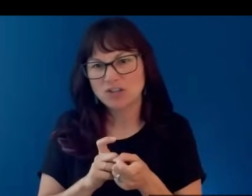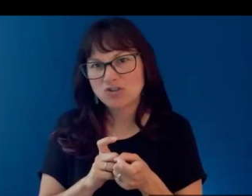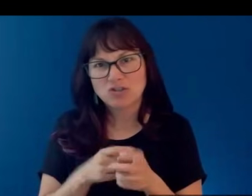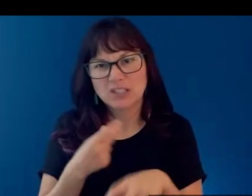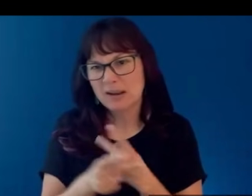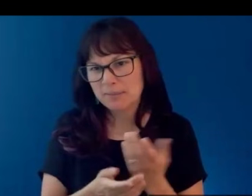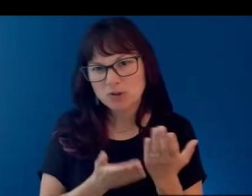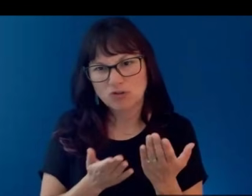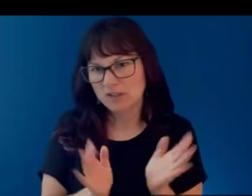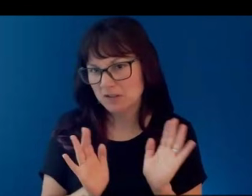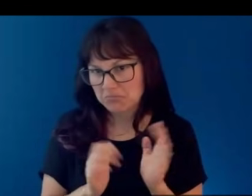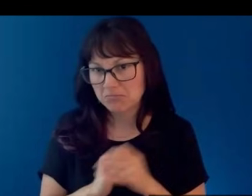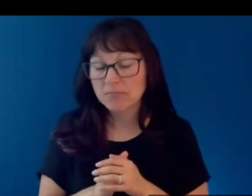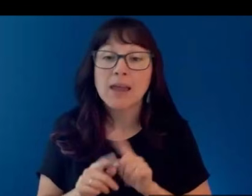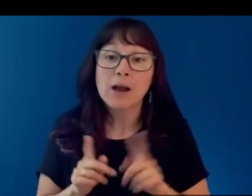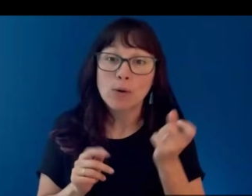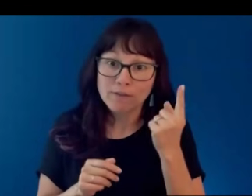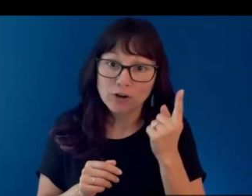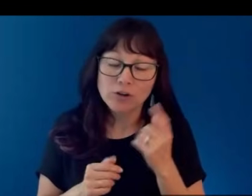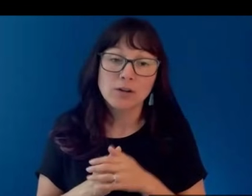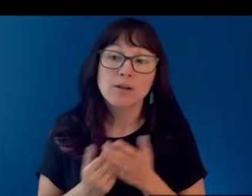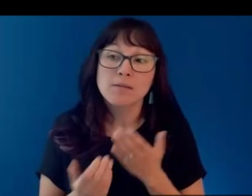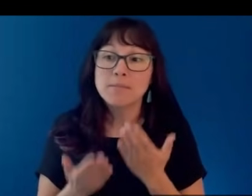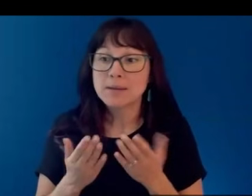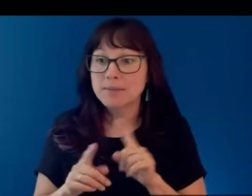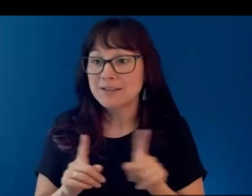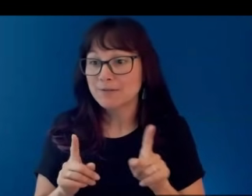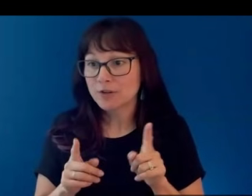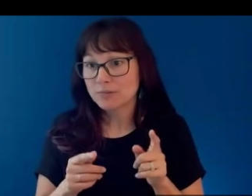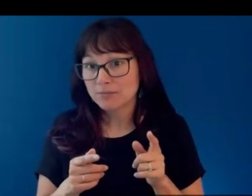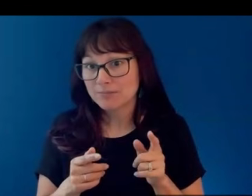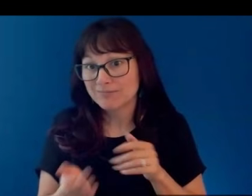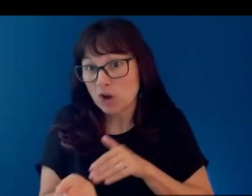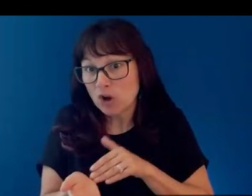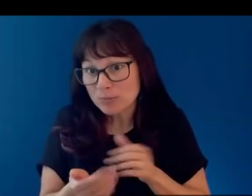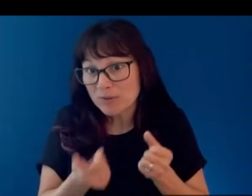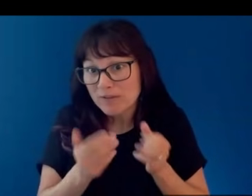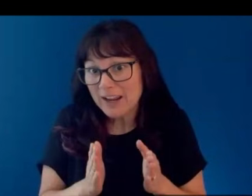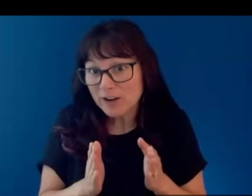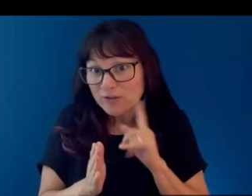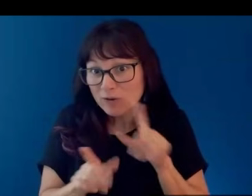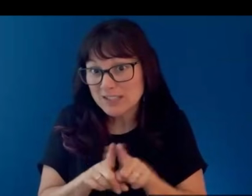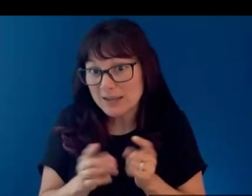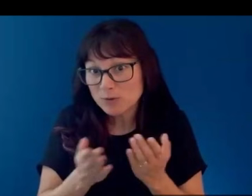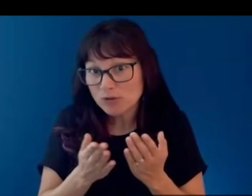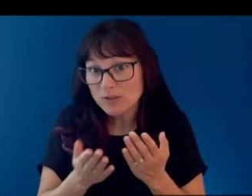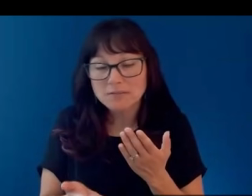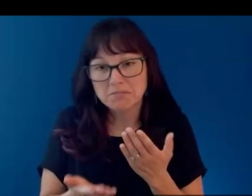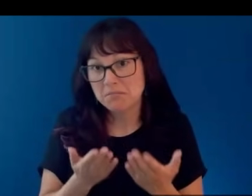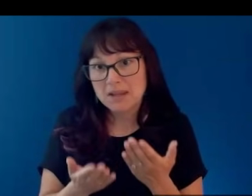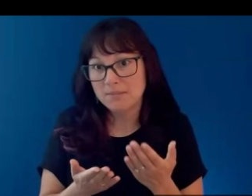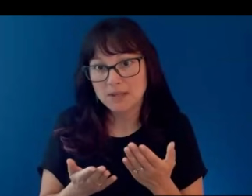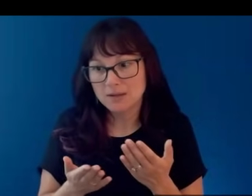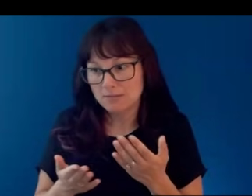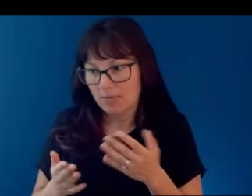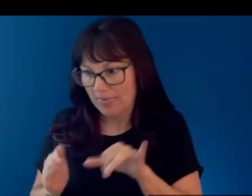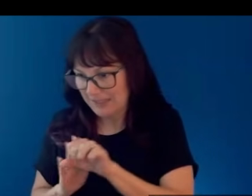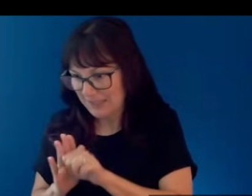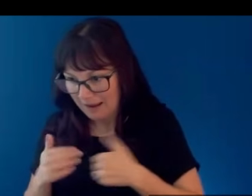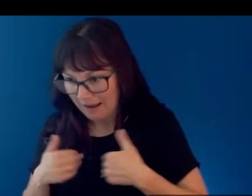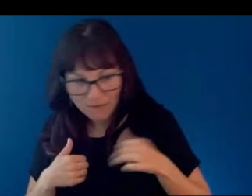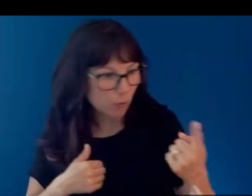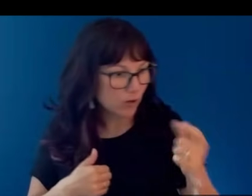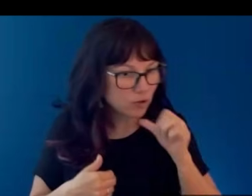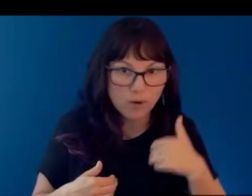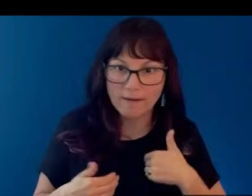that are provided. However, there may be different providers for that services that you may not find in one state or the